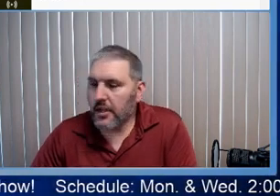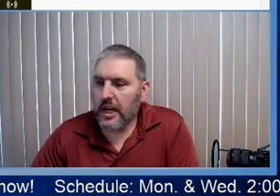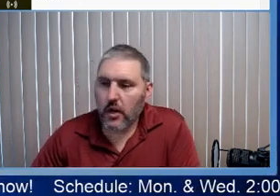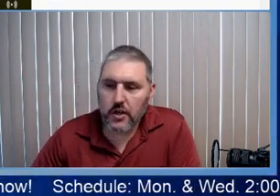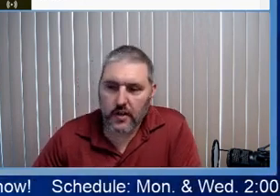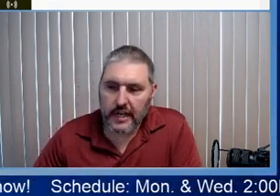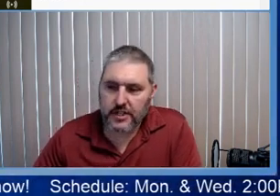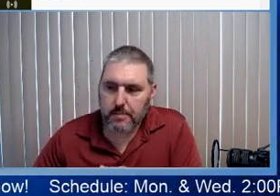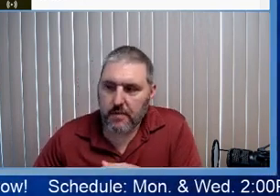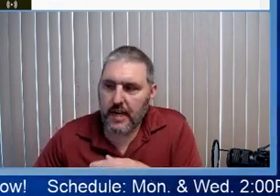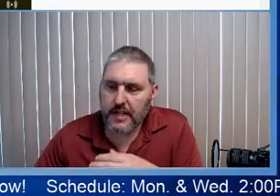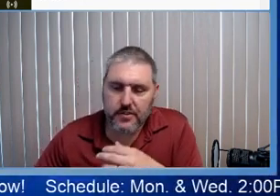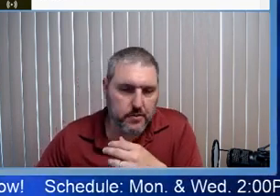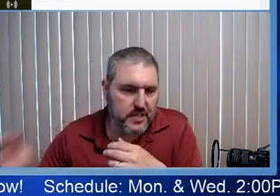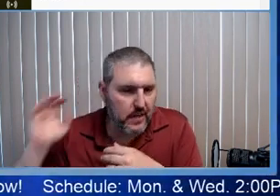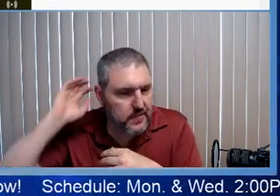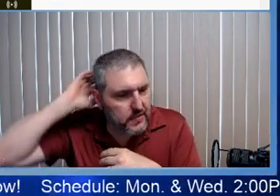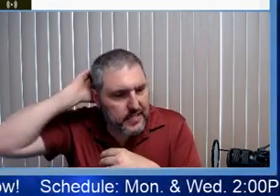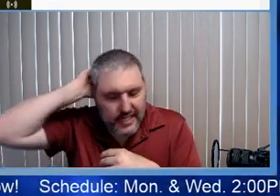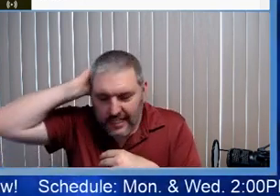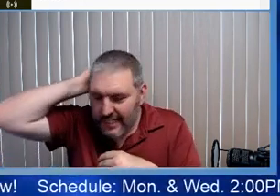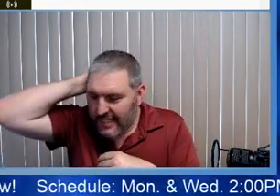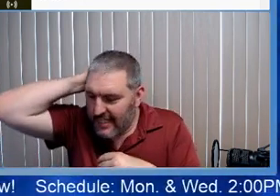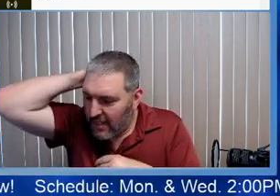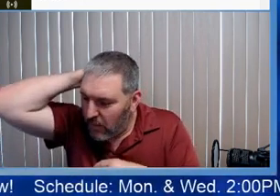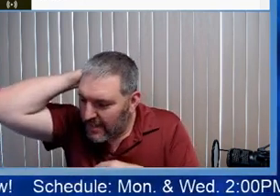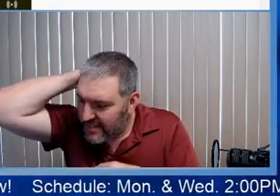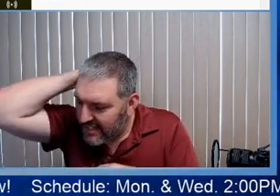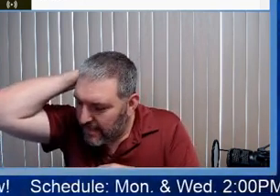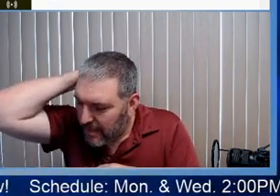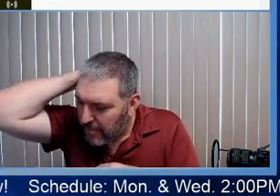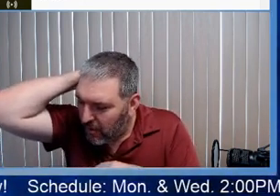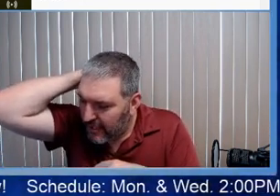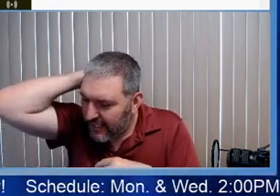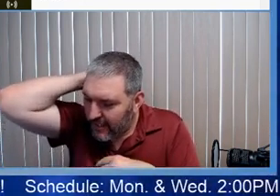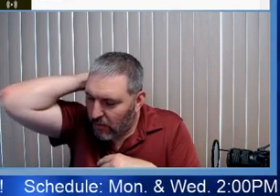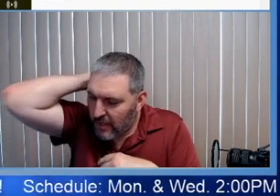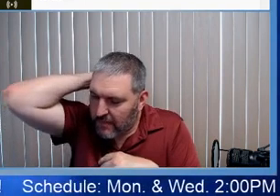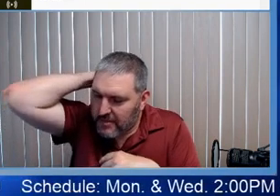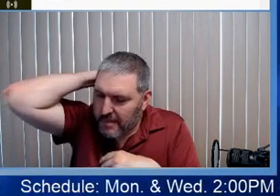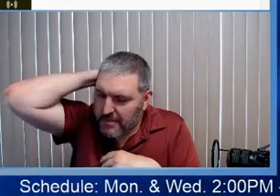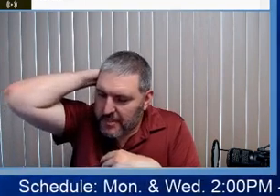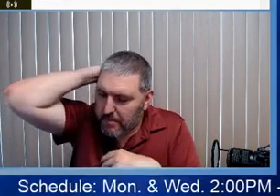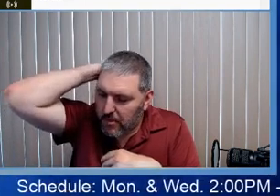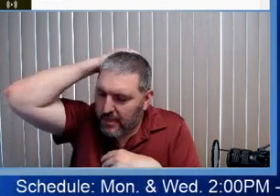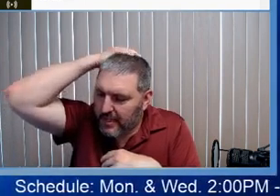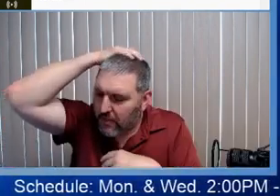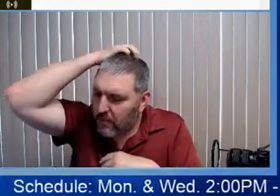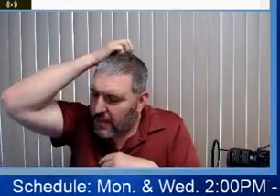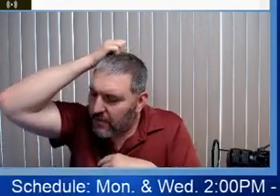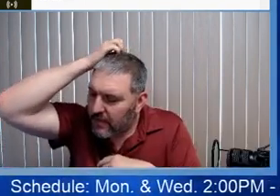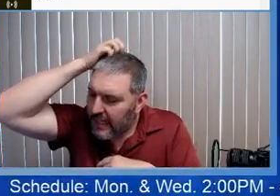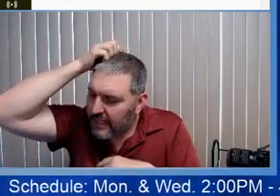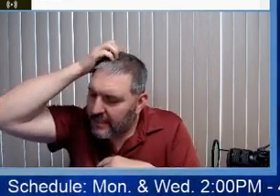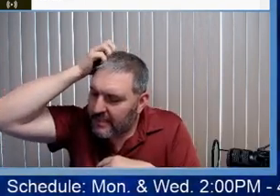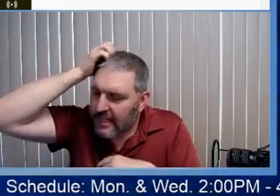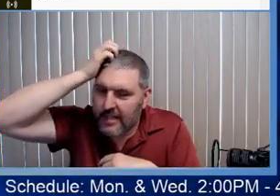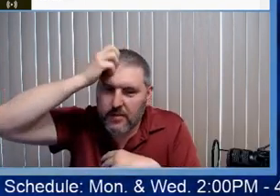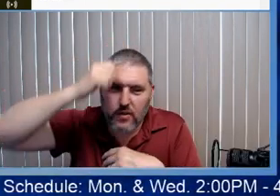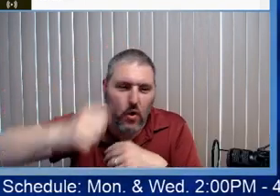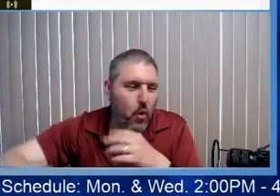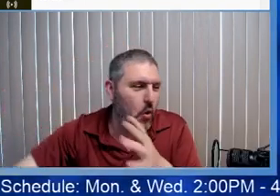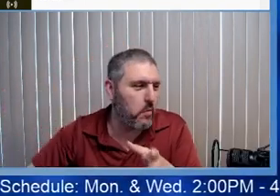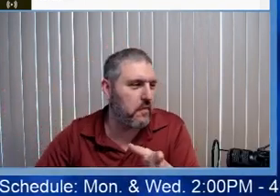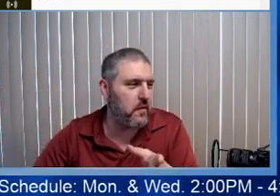You know, you got all your agent provocateurs out there. You got like, what is his name? Kaepernick or whatever his name is. Kaepernick or whatever